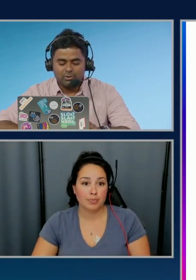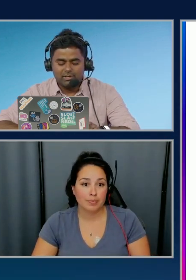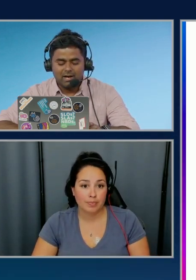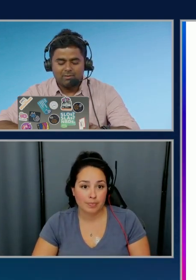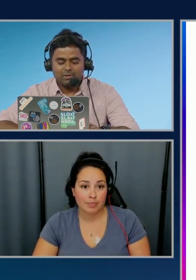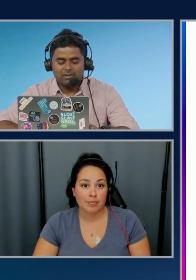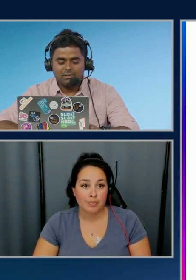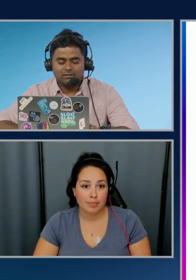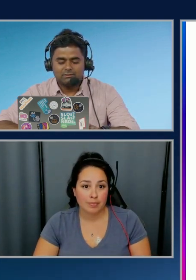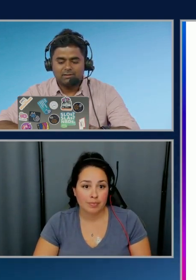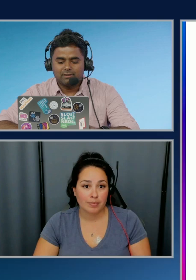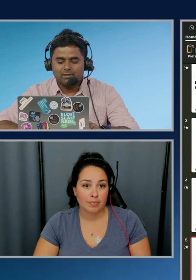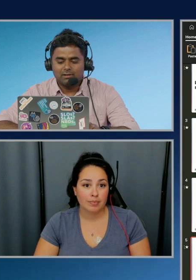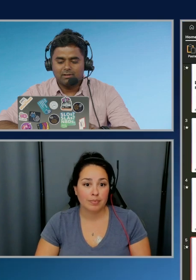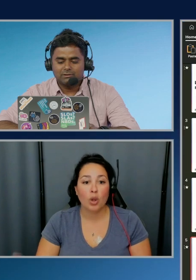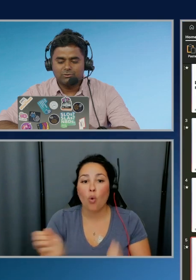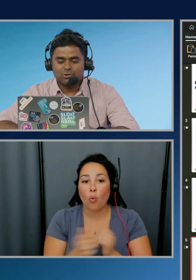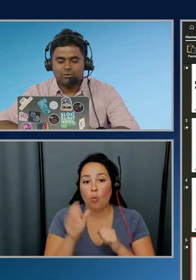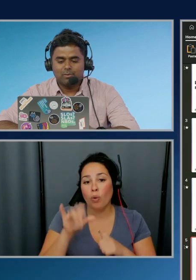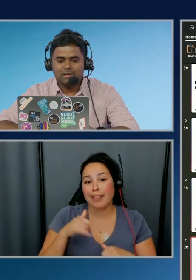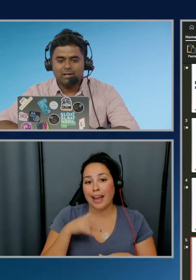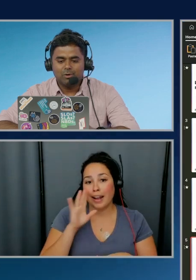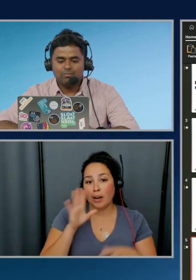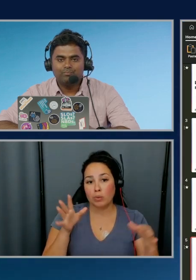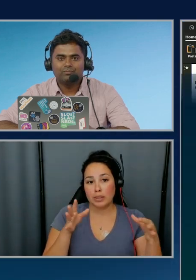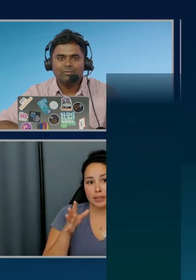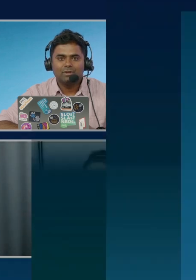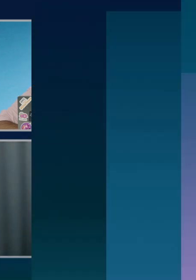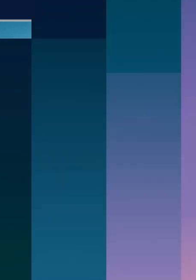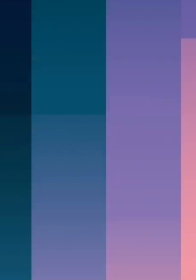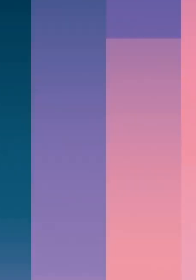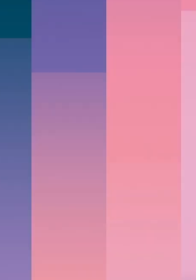So with that, I'm gonna switch over to my demo